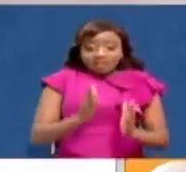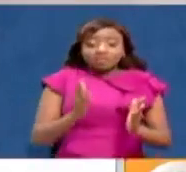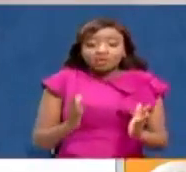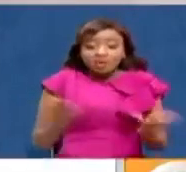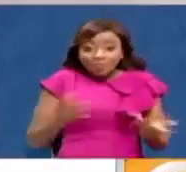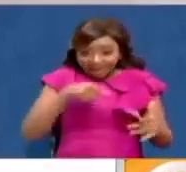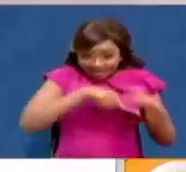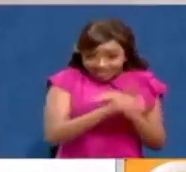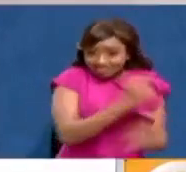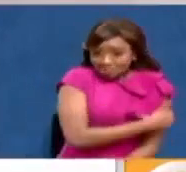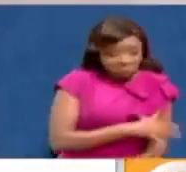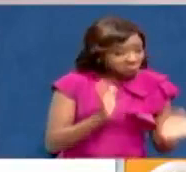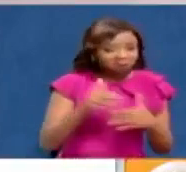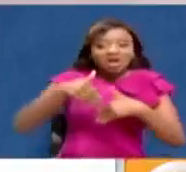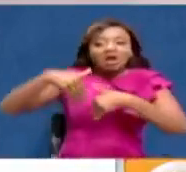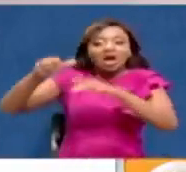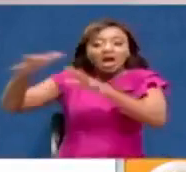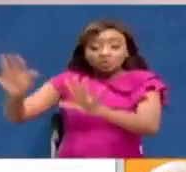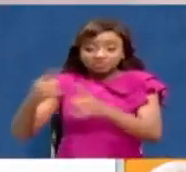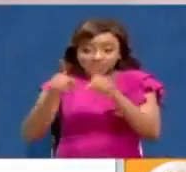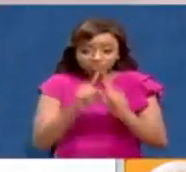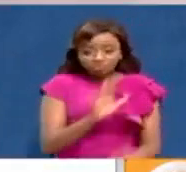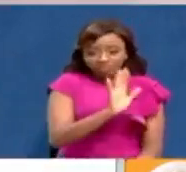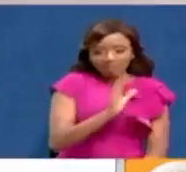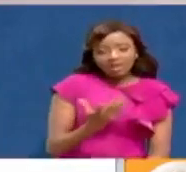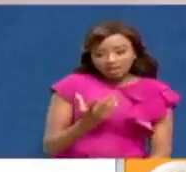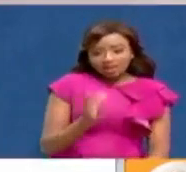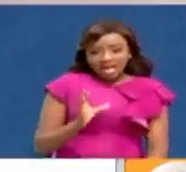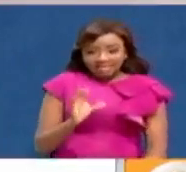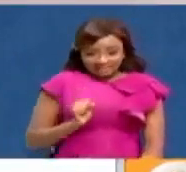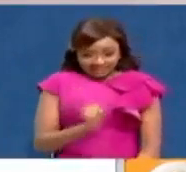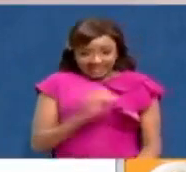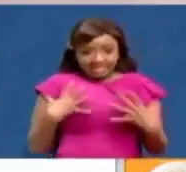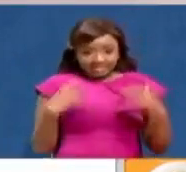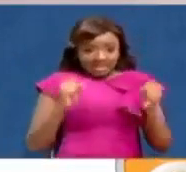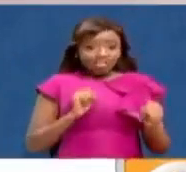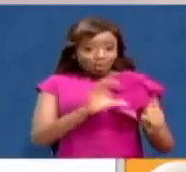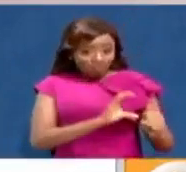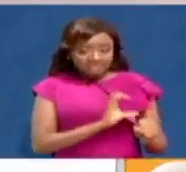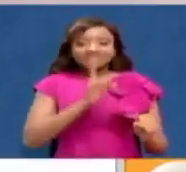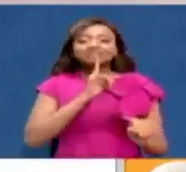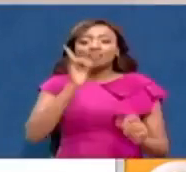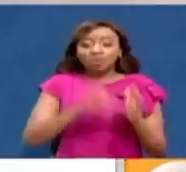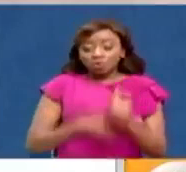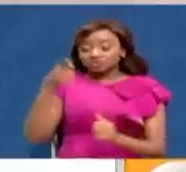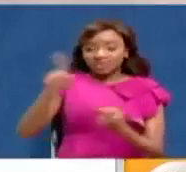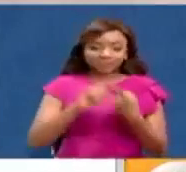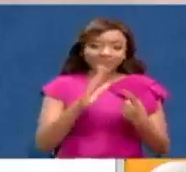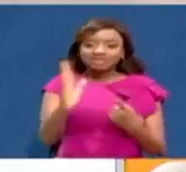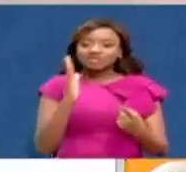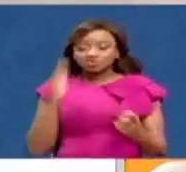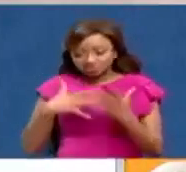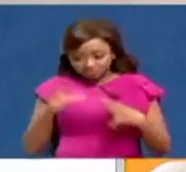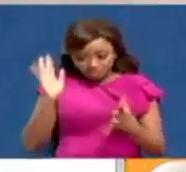the facility. The Senate Health Committee has given a raft of recommendations, including that the security firm at Pumwani Maternity Hospital